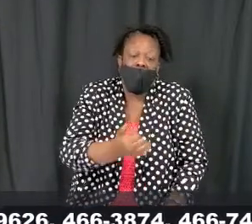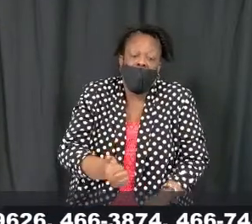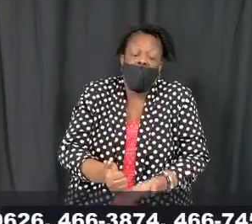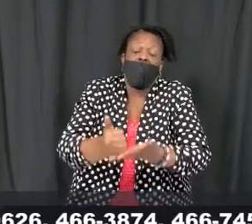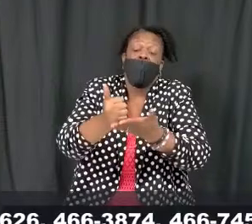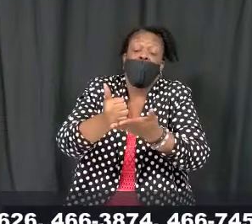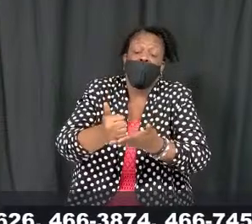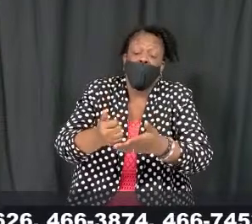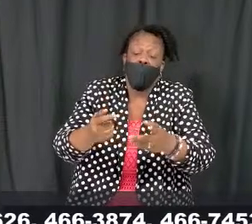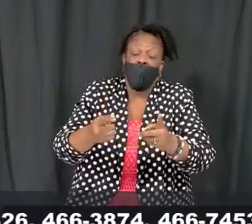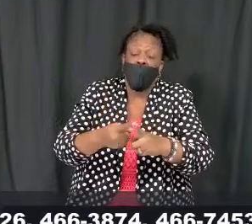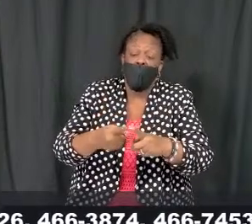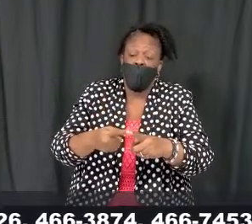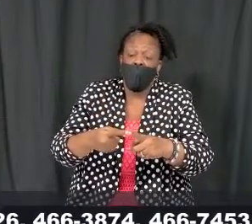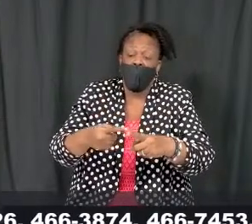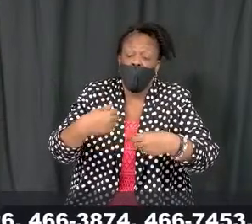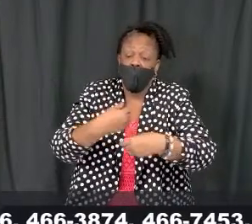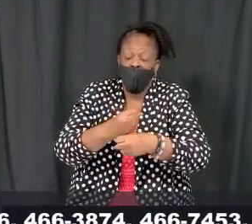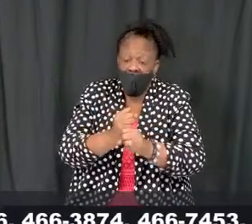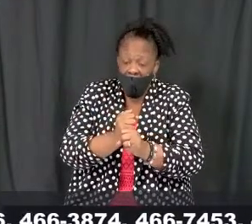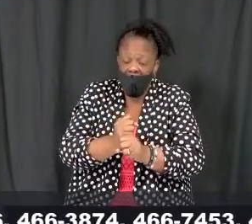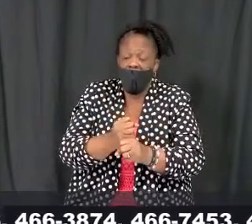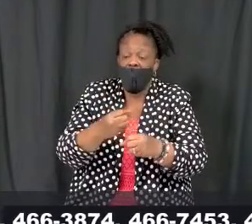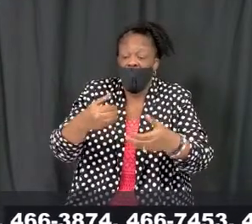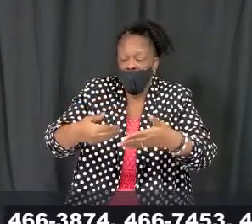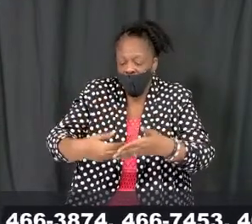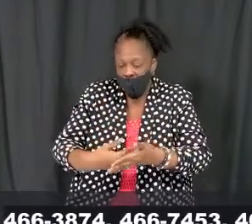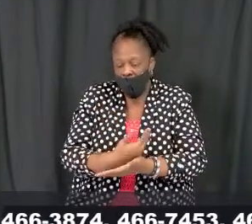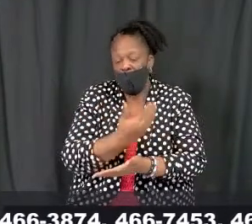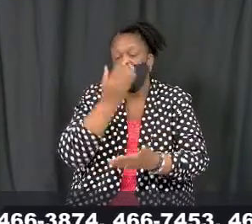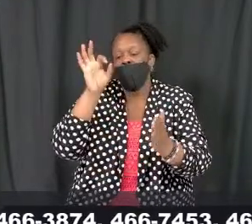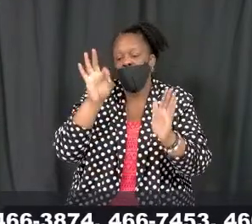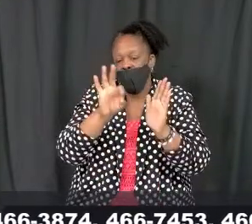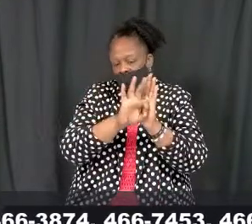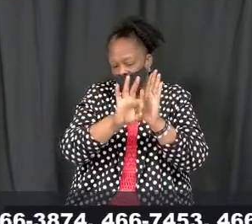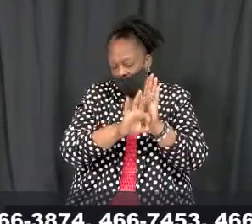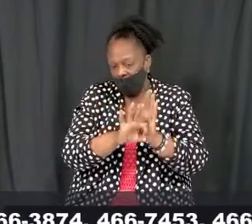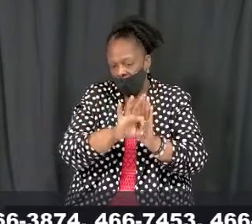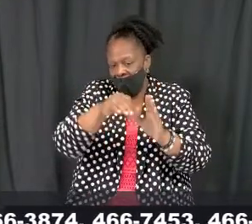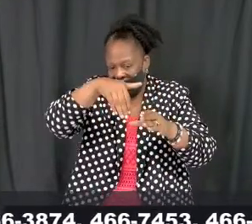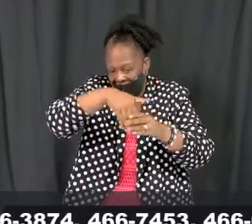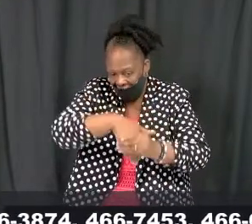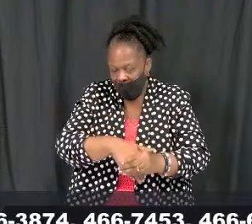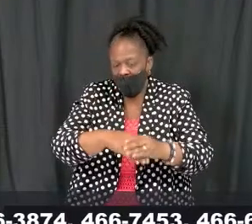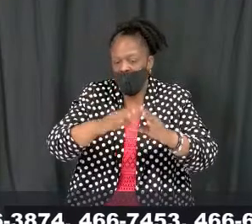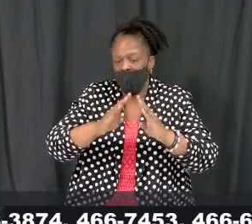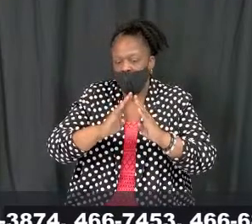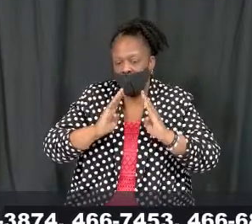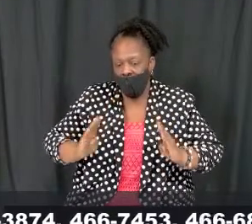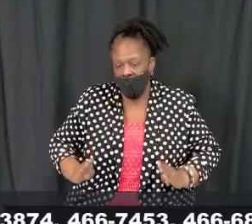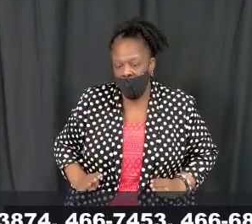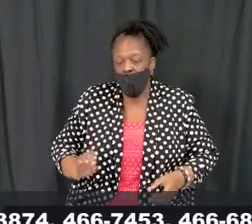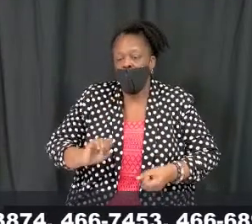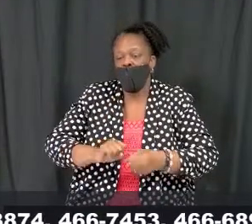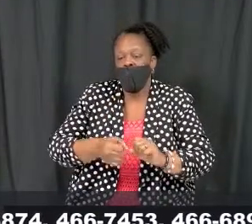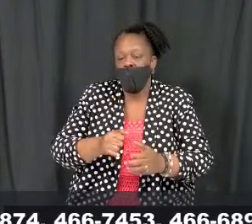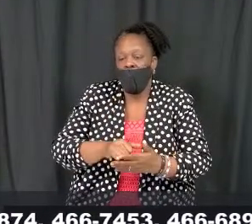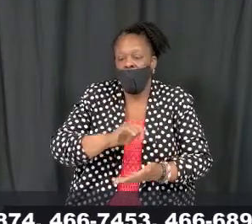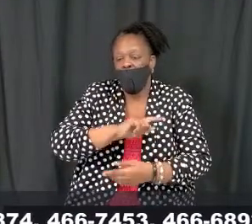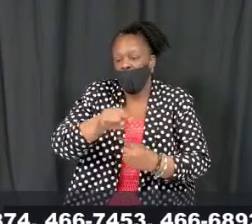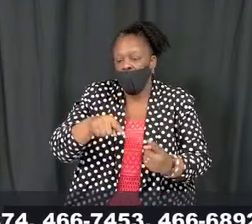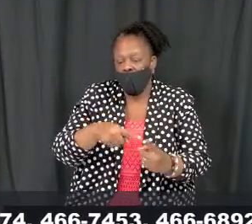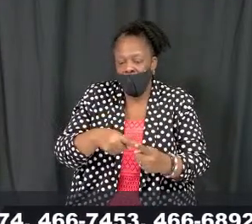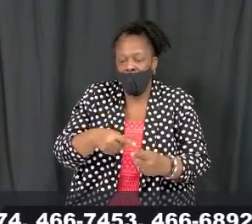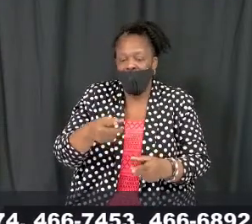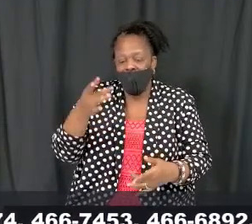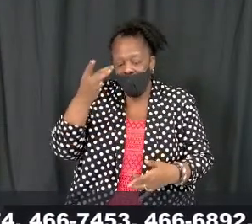prepare antibodies so that they can be ready to fight off the virus when it enters your body. And so